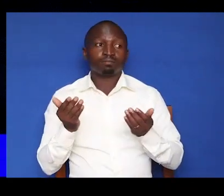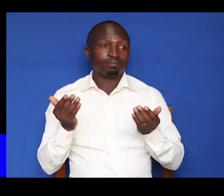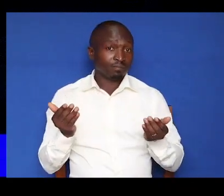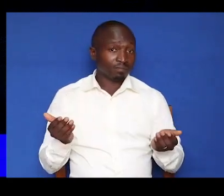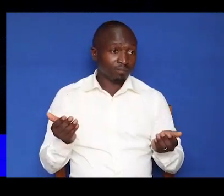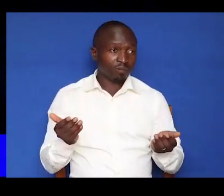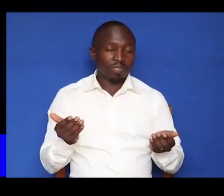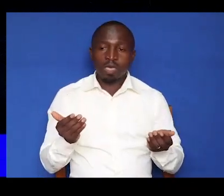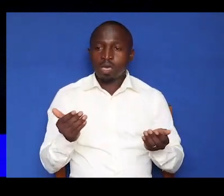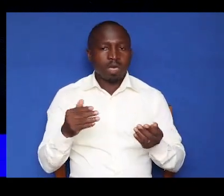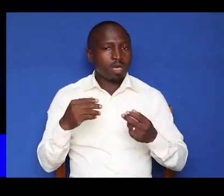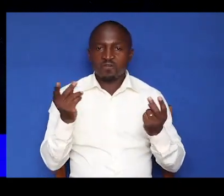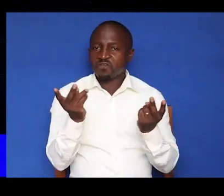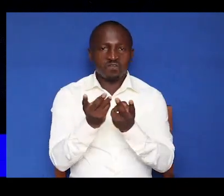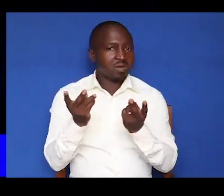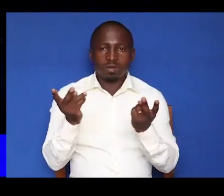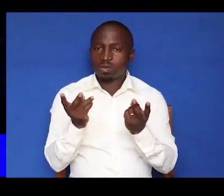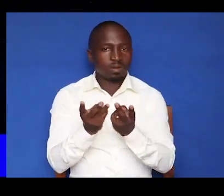is uneven,